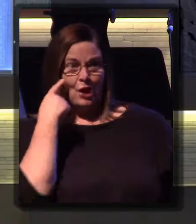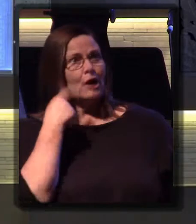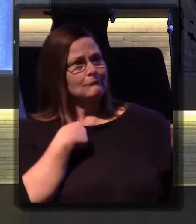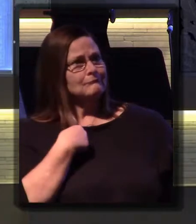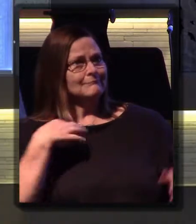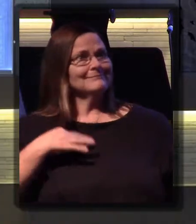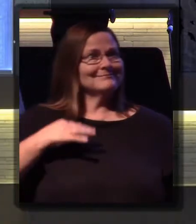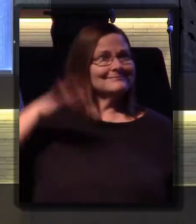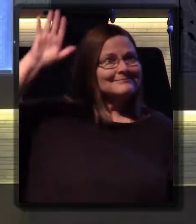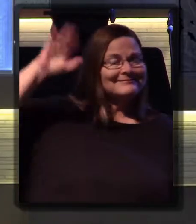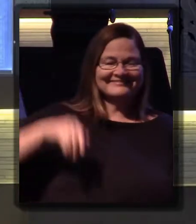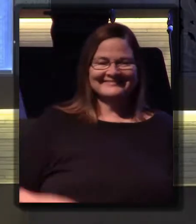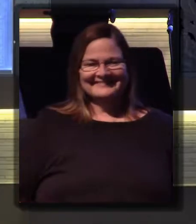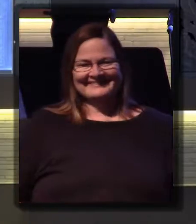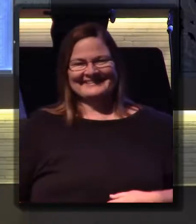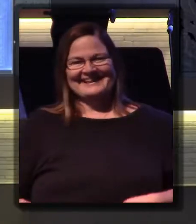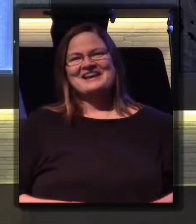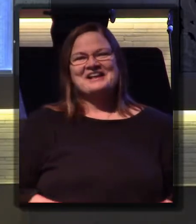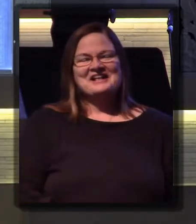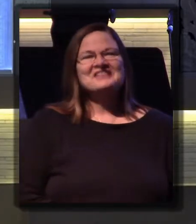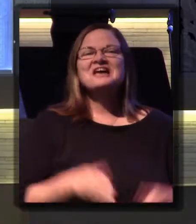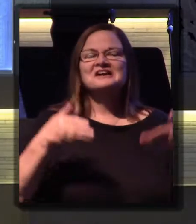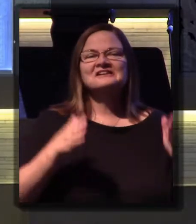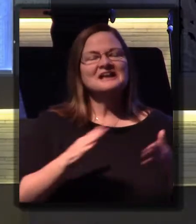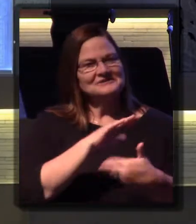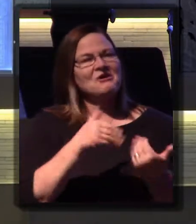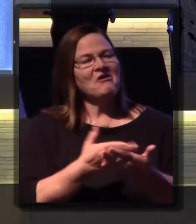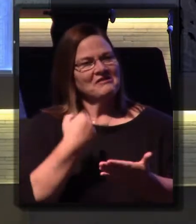and receive the Torah scroll, and I thought, I'll go.